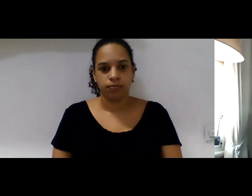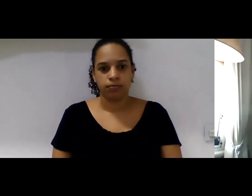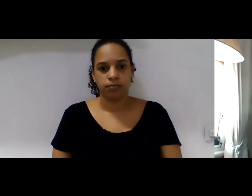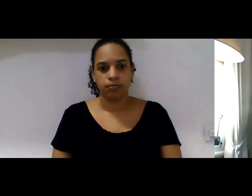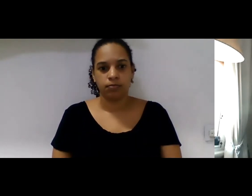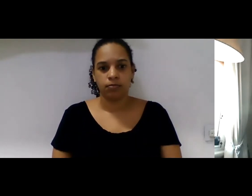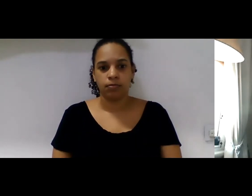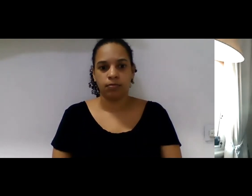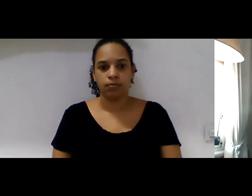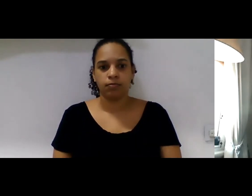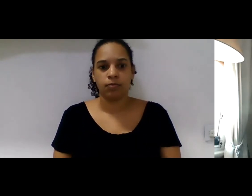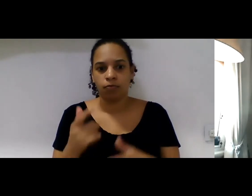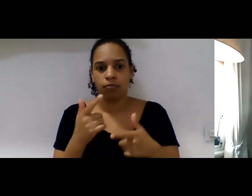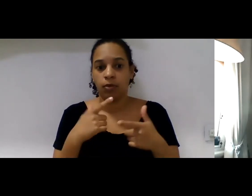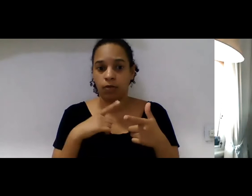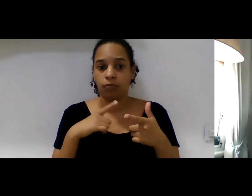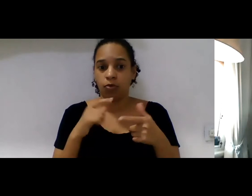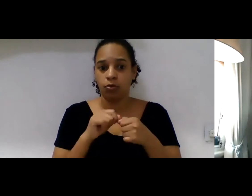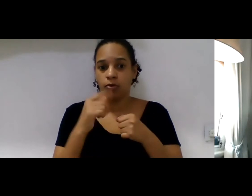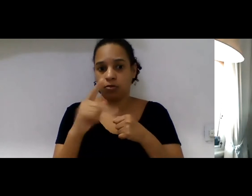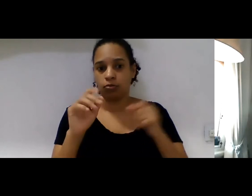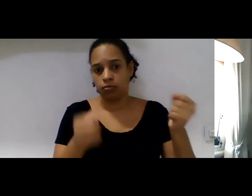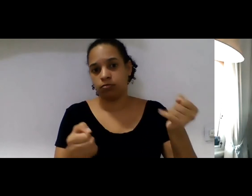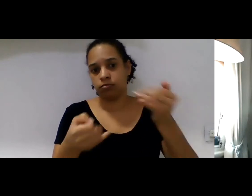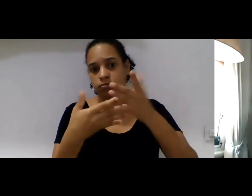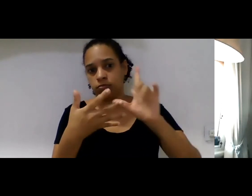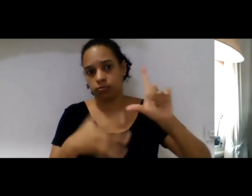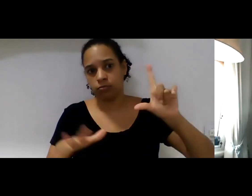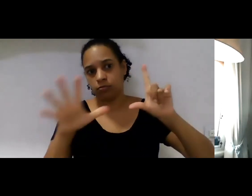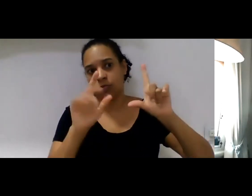share it. Okay.